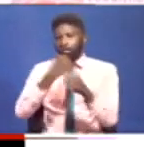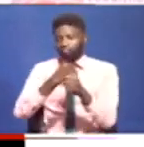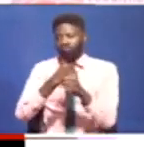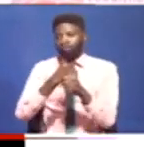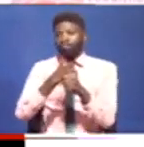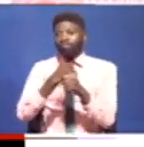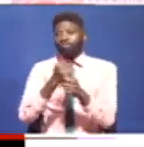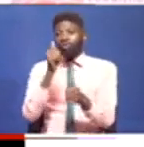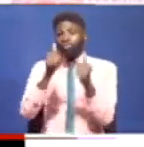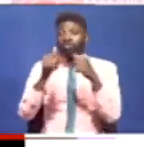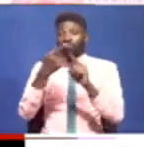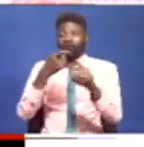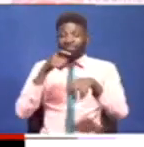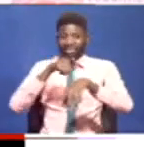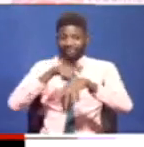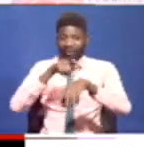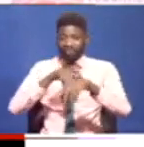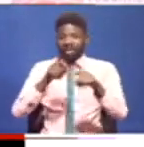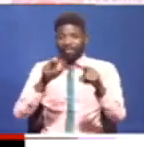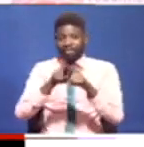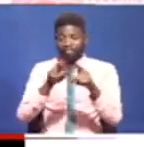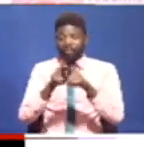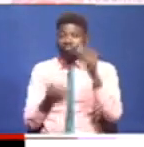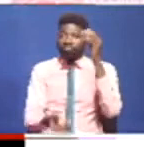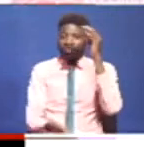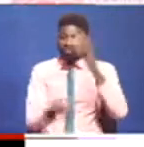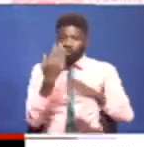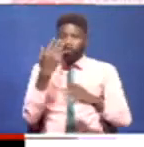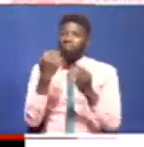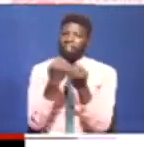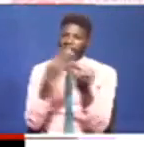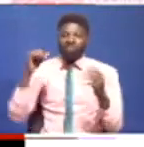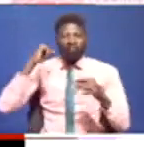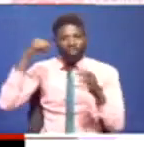since the advent of multi-party democracy in